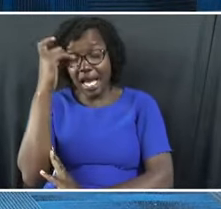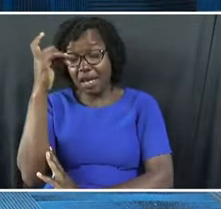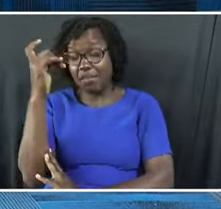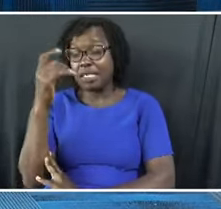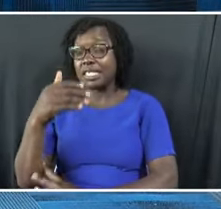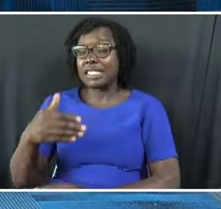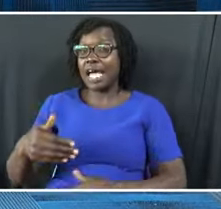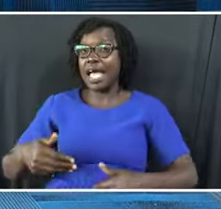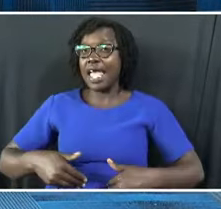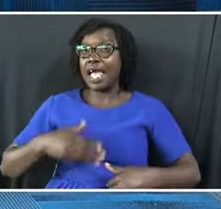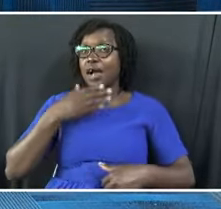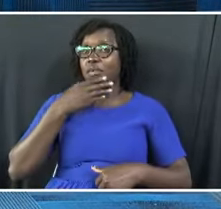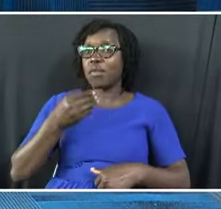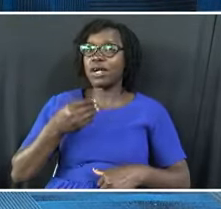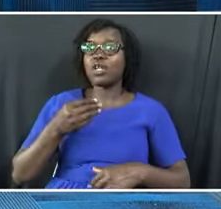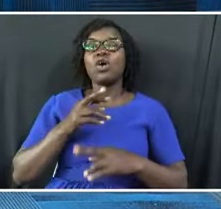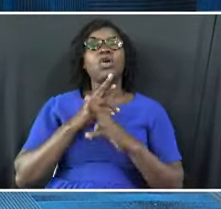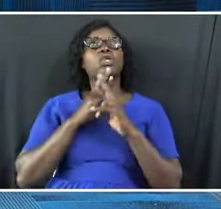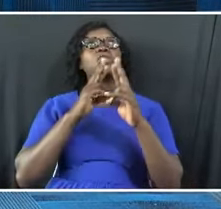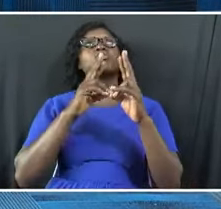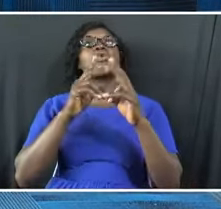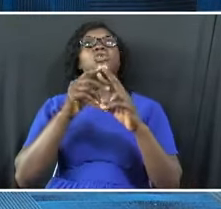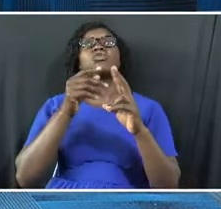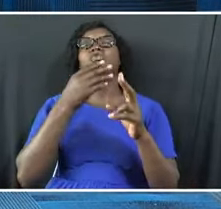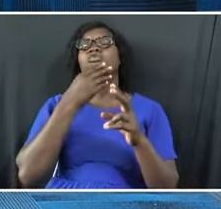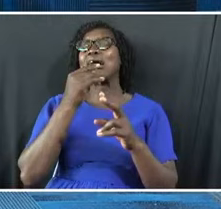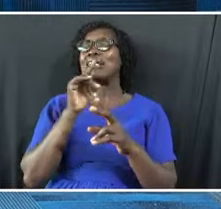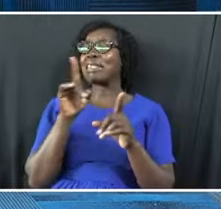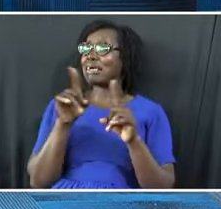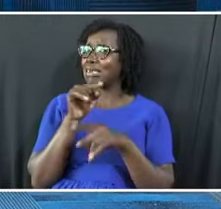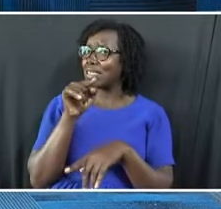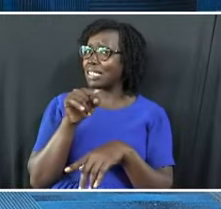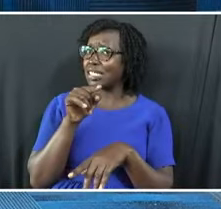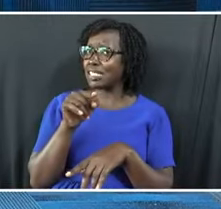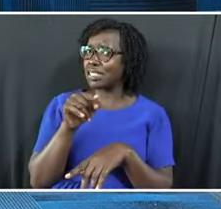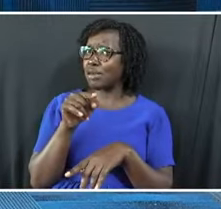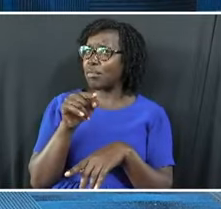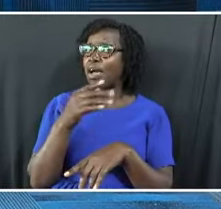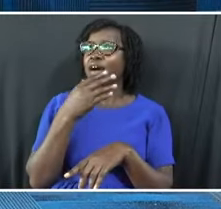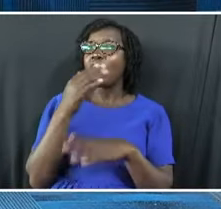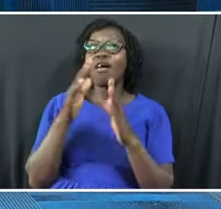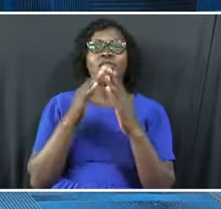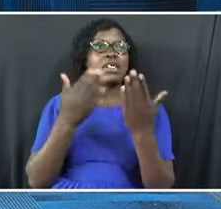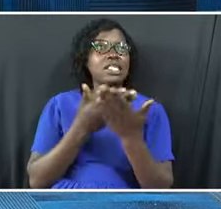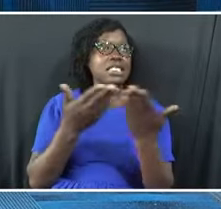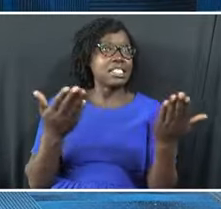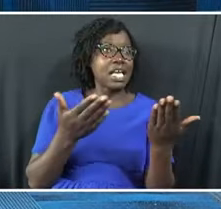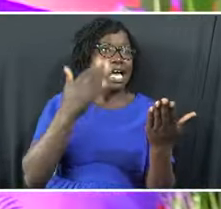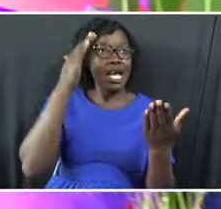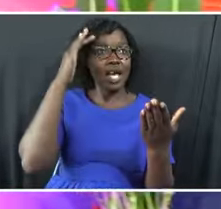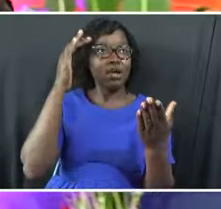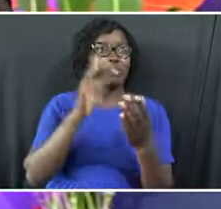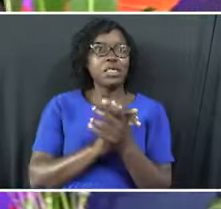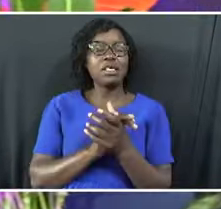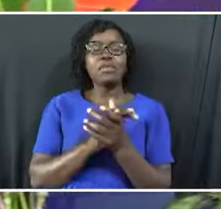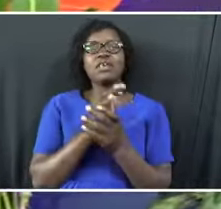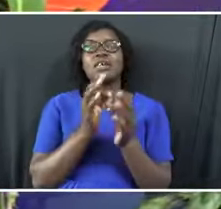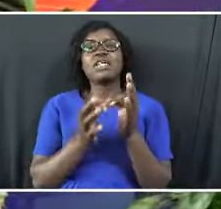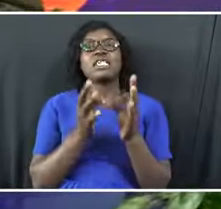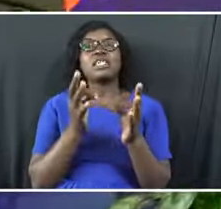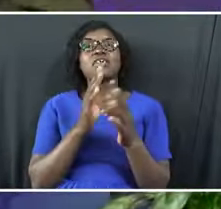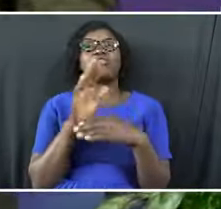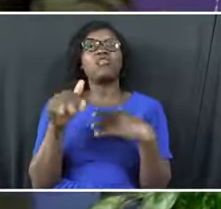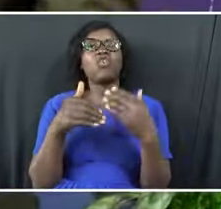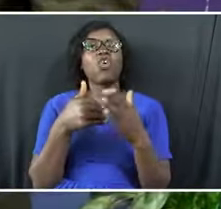young man who is responding to his dad like this. Fathers in the house, I want to believe that if you own